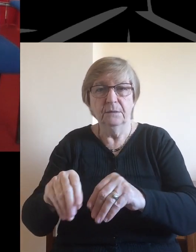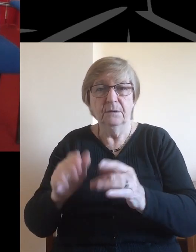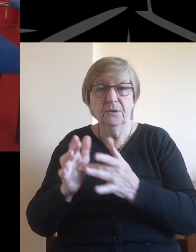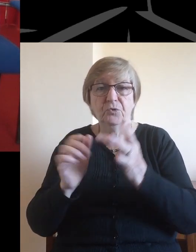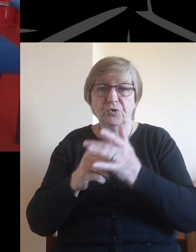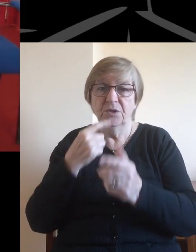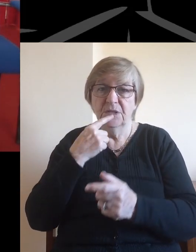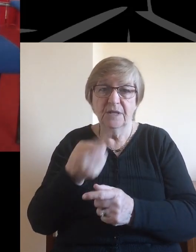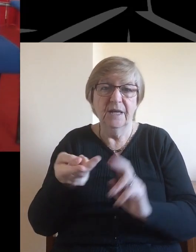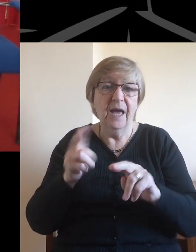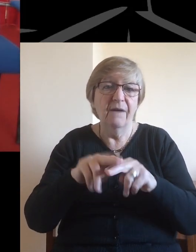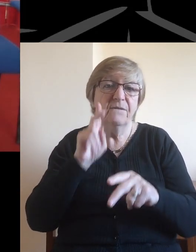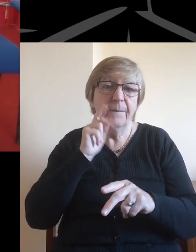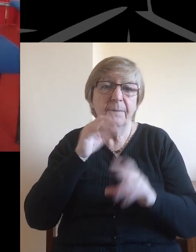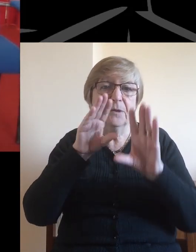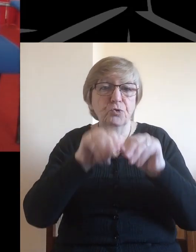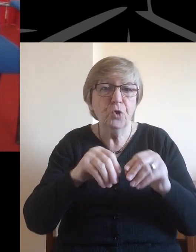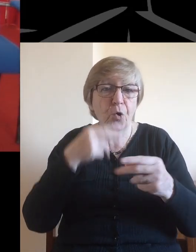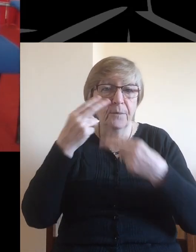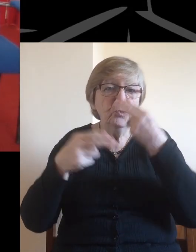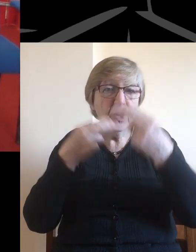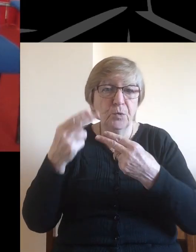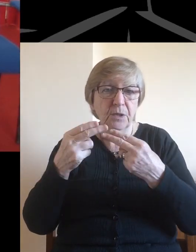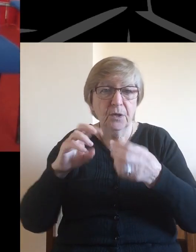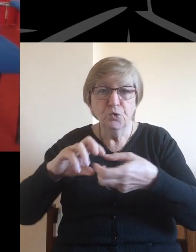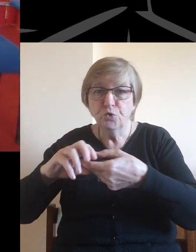if the people stopped, the very stones would cry out.